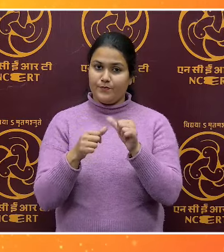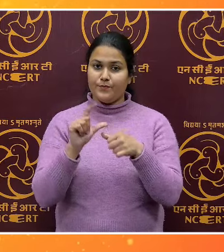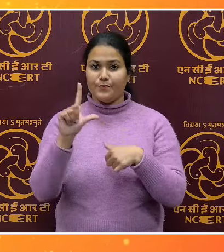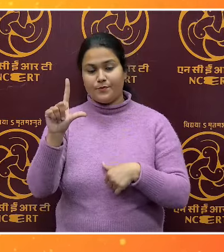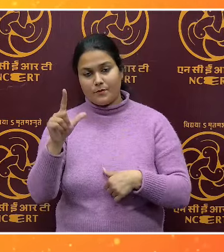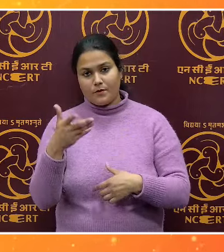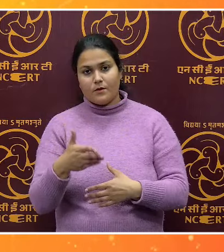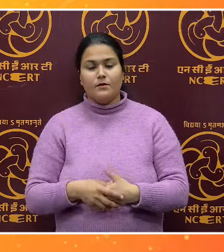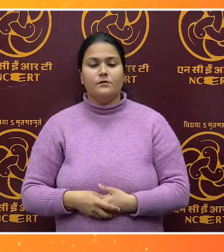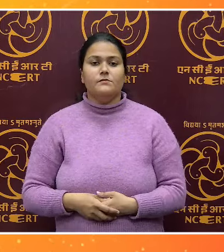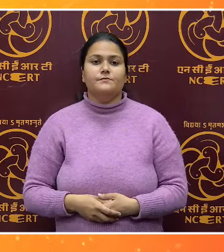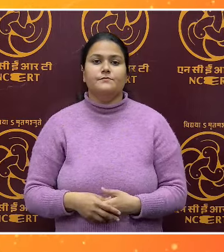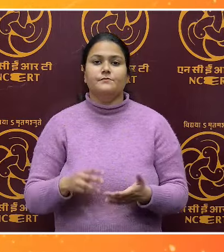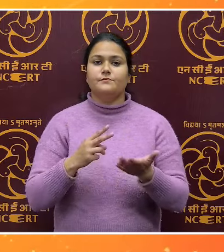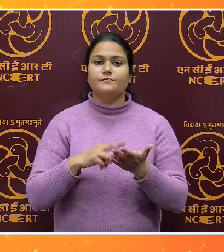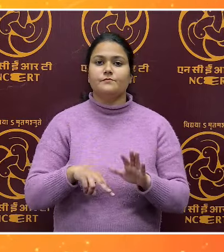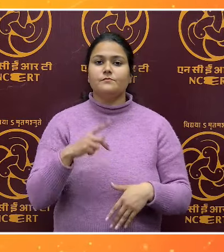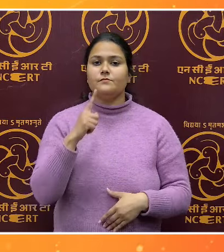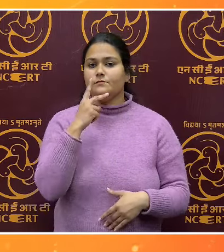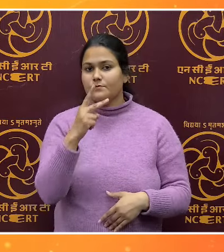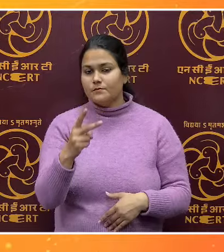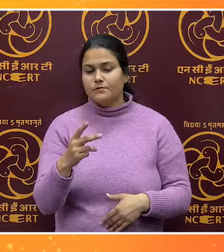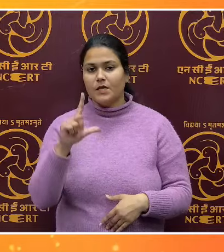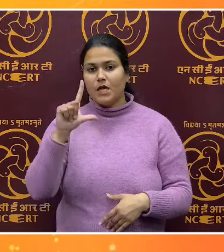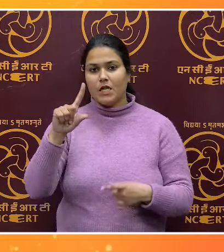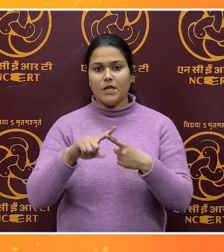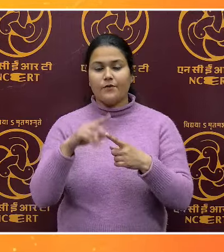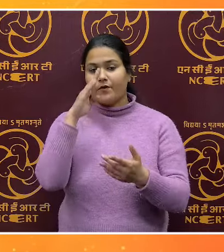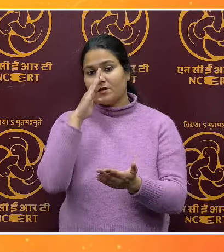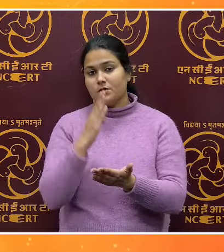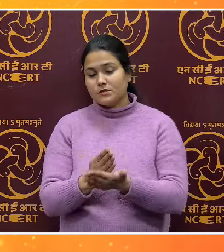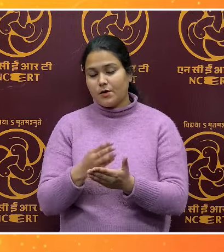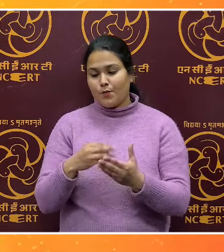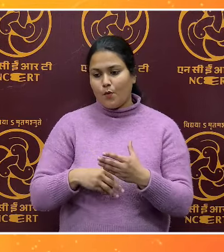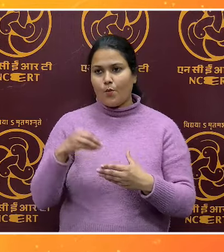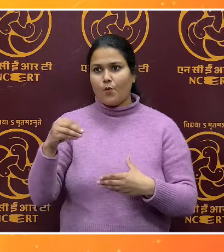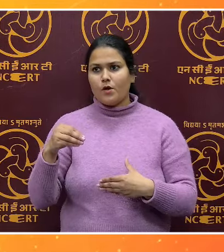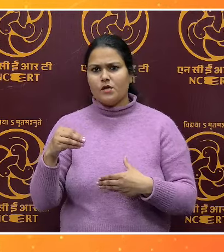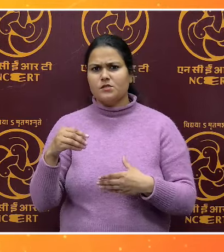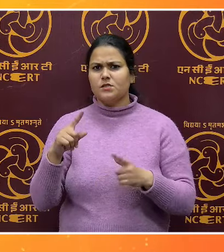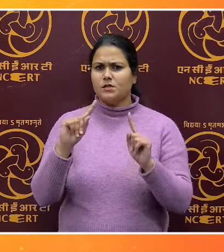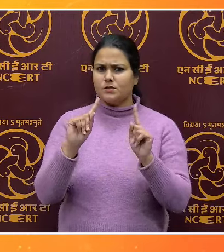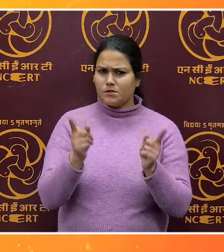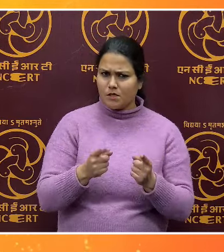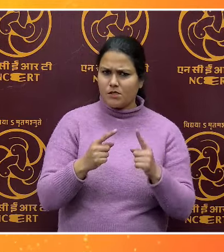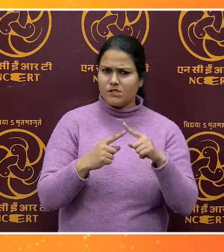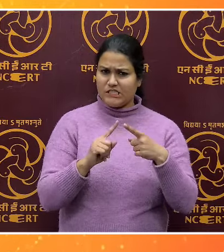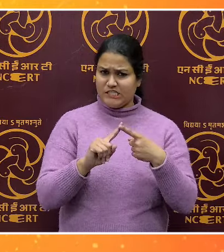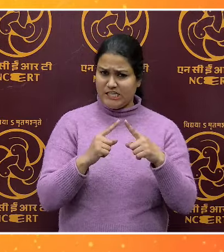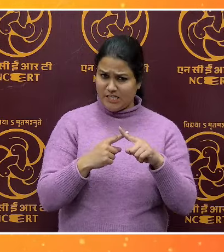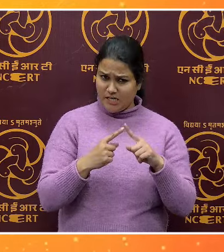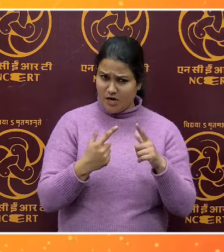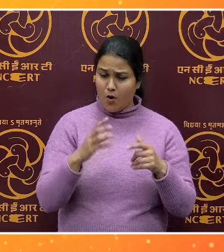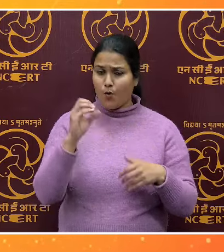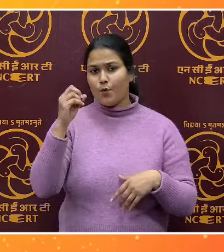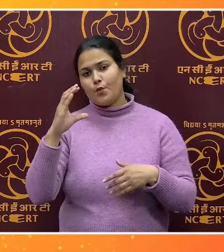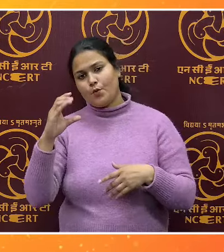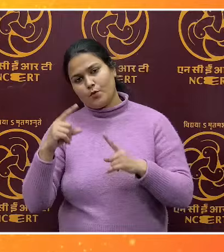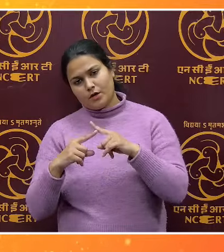ligand. Ligand will decide whether it is going to be tetrahedral or square planar.